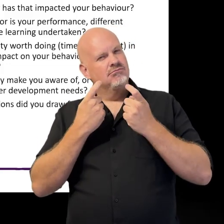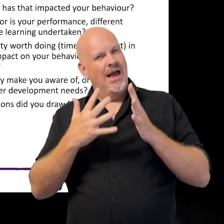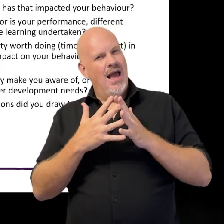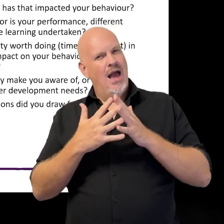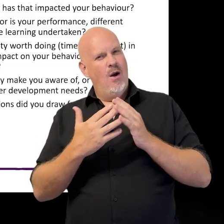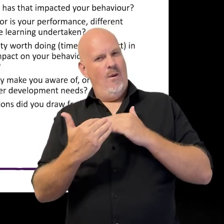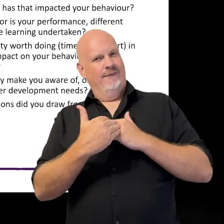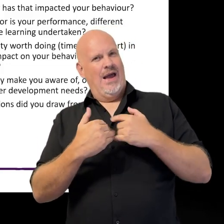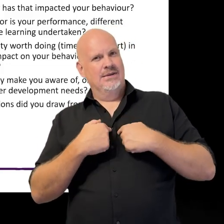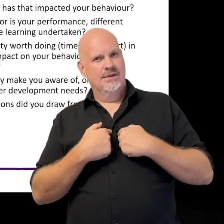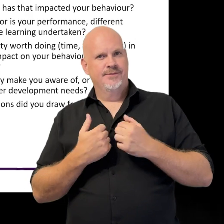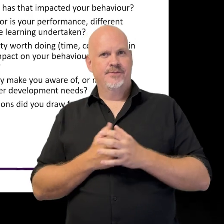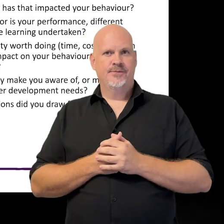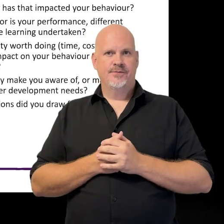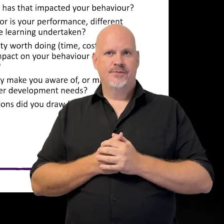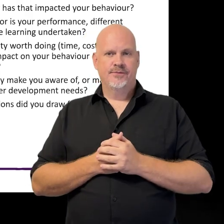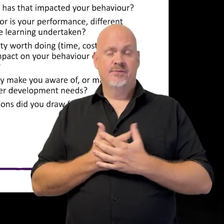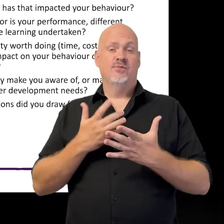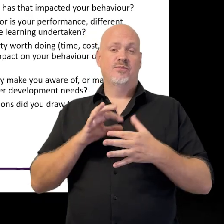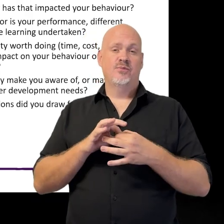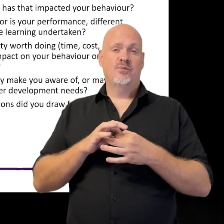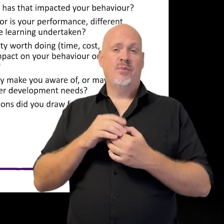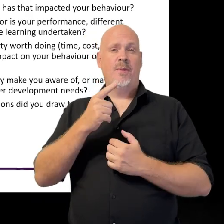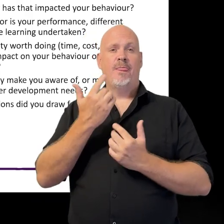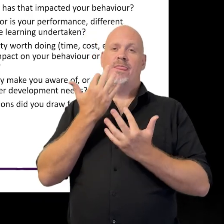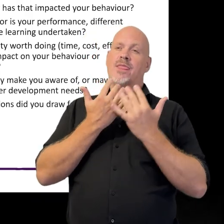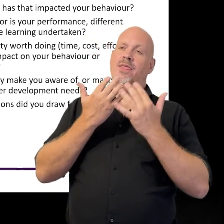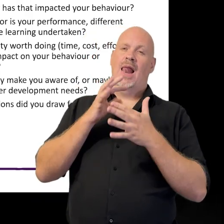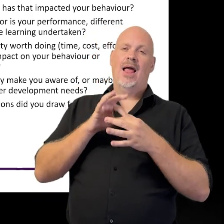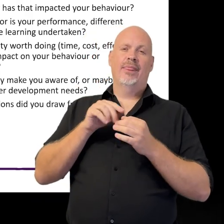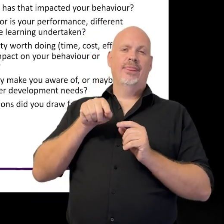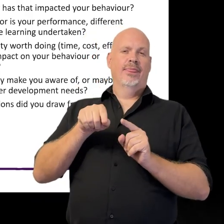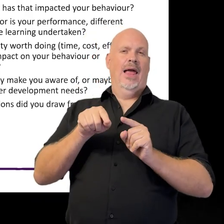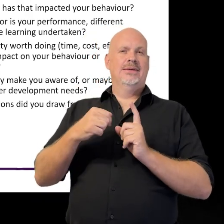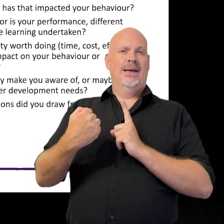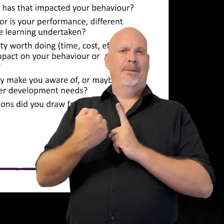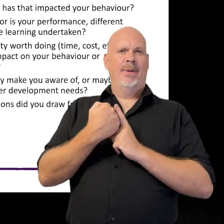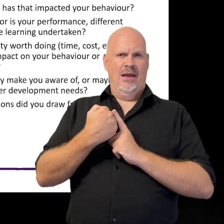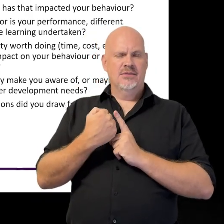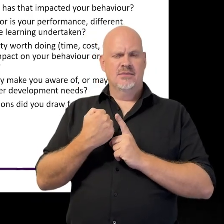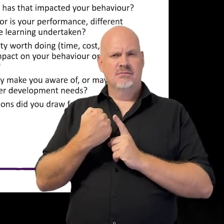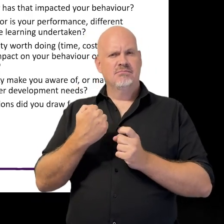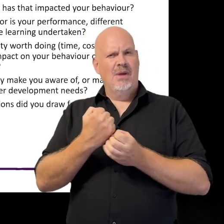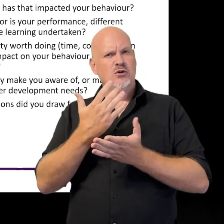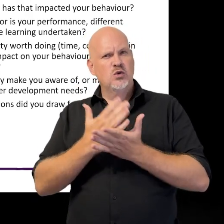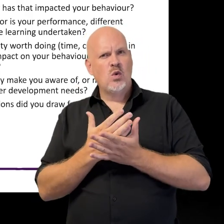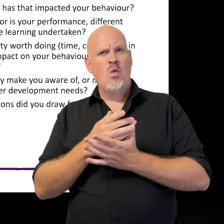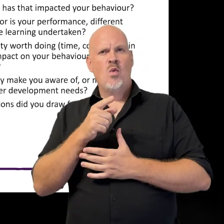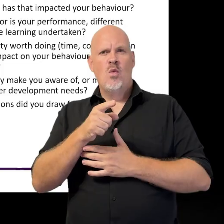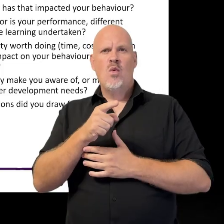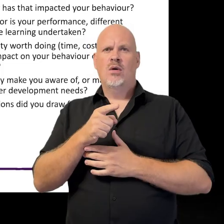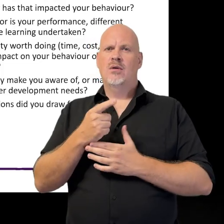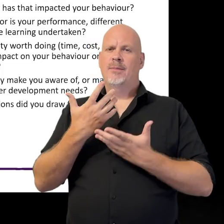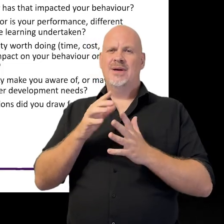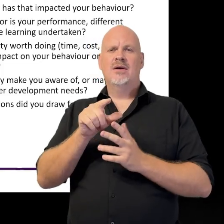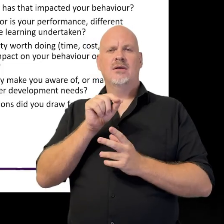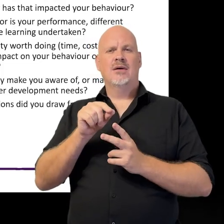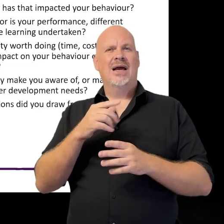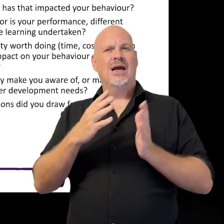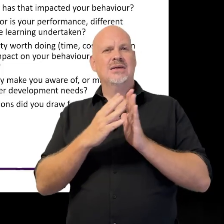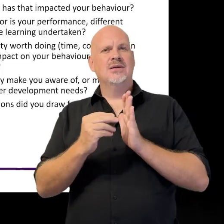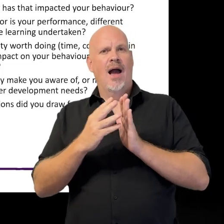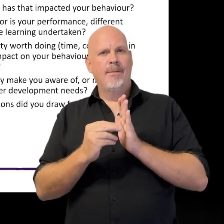give you room to reflect in this way. And for each of those examples, think about how have